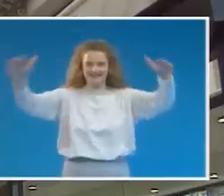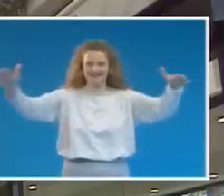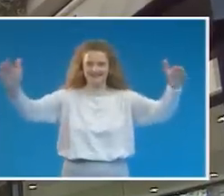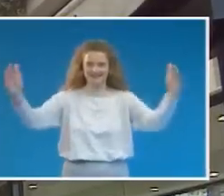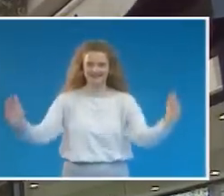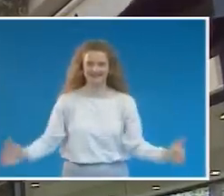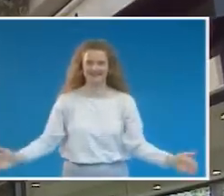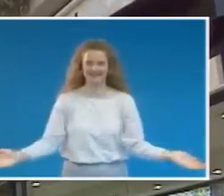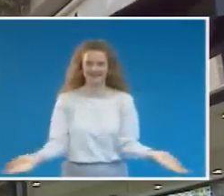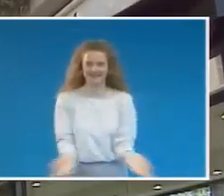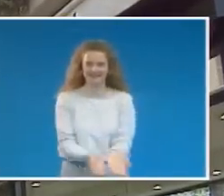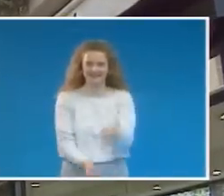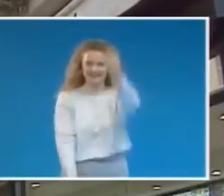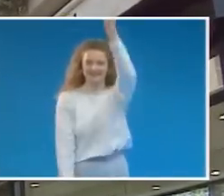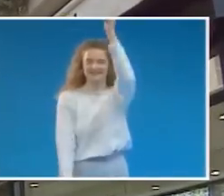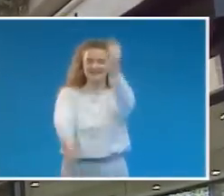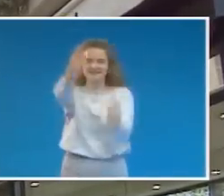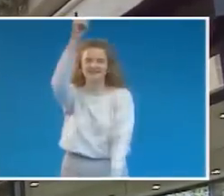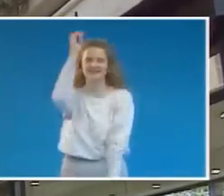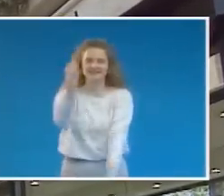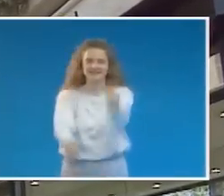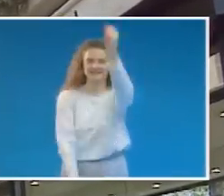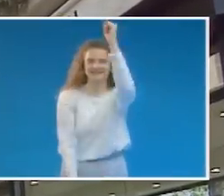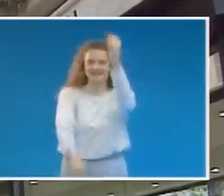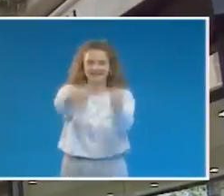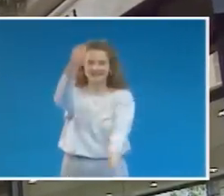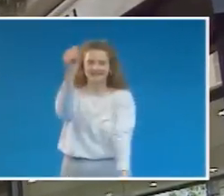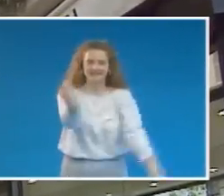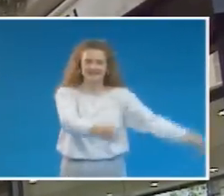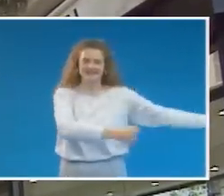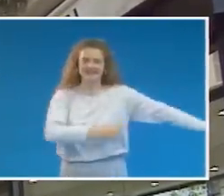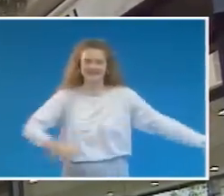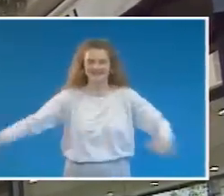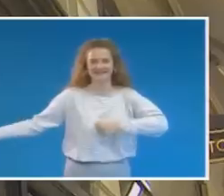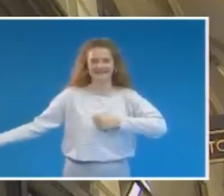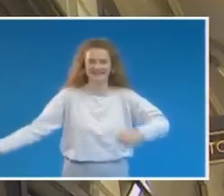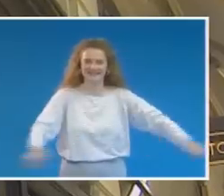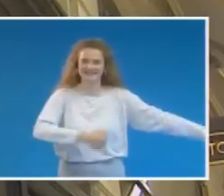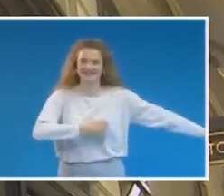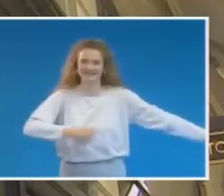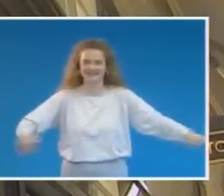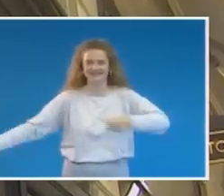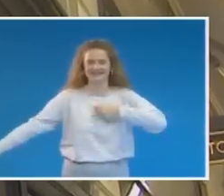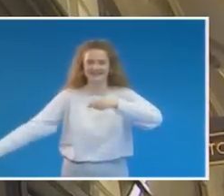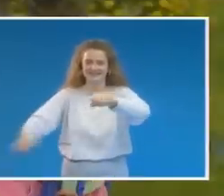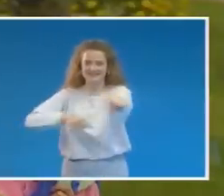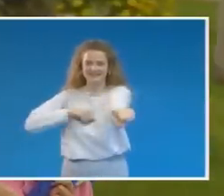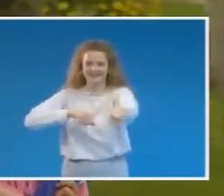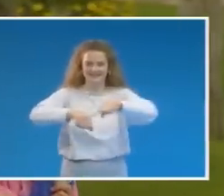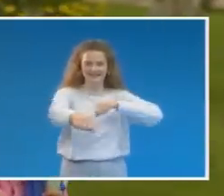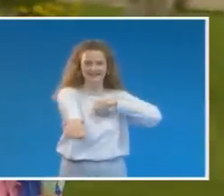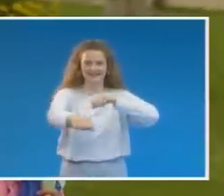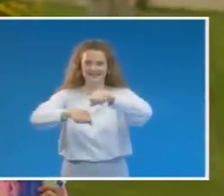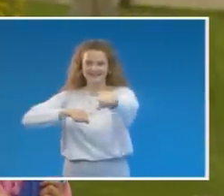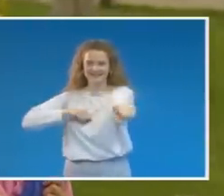Tall shop in the town, lifts moving up and down, doors swinging round about,